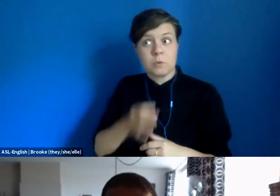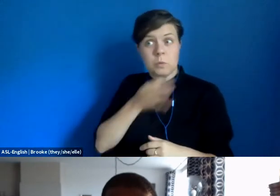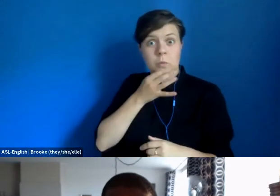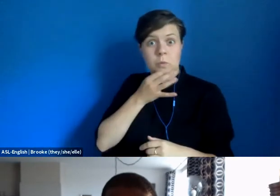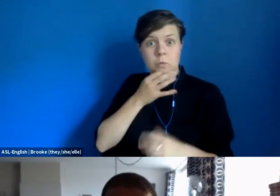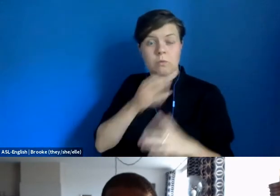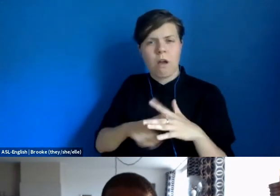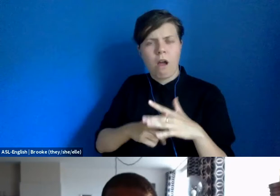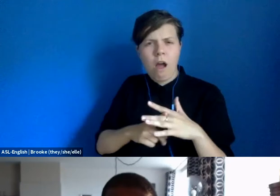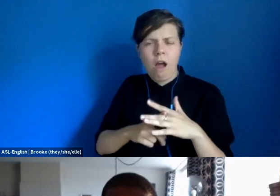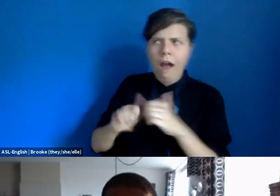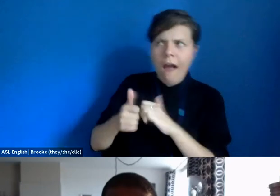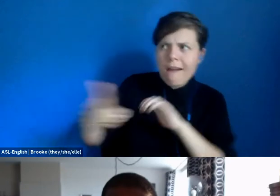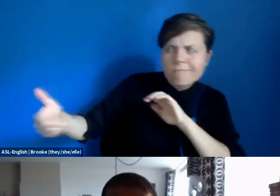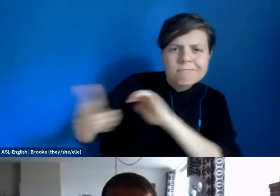remote collaboration.